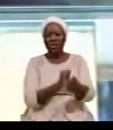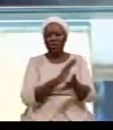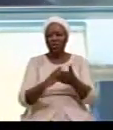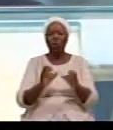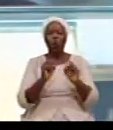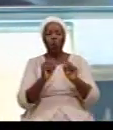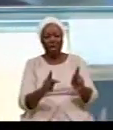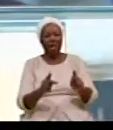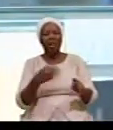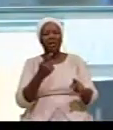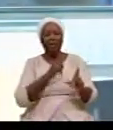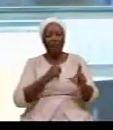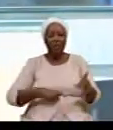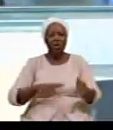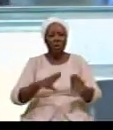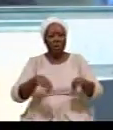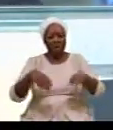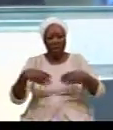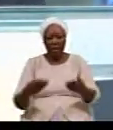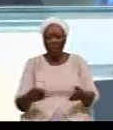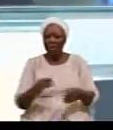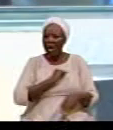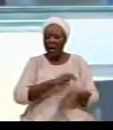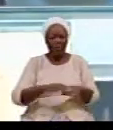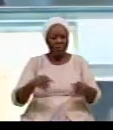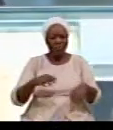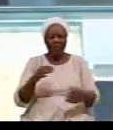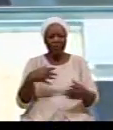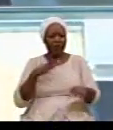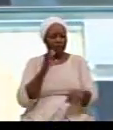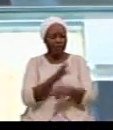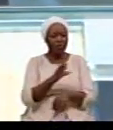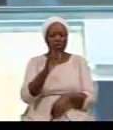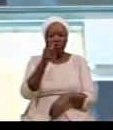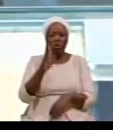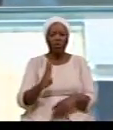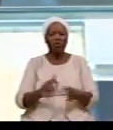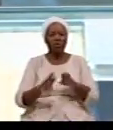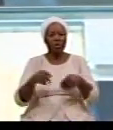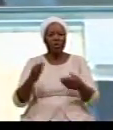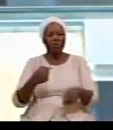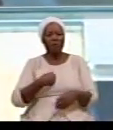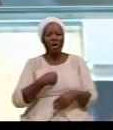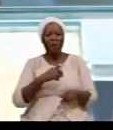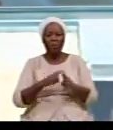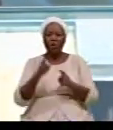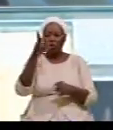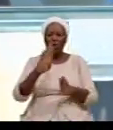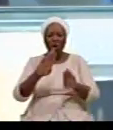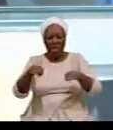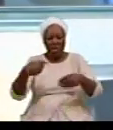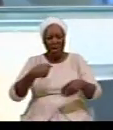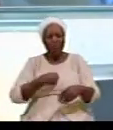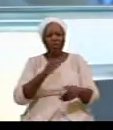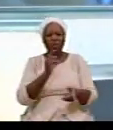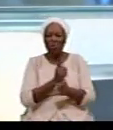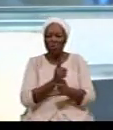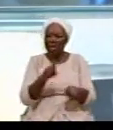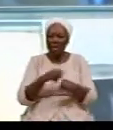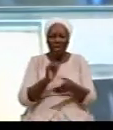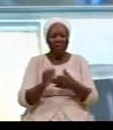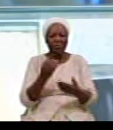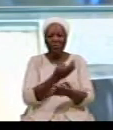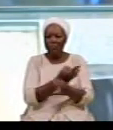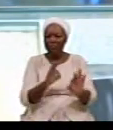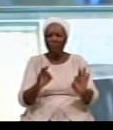Lord gave. I didn't force him to give me. He gave me of his own free volition. The Lord